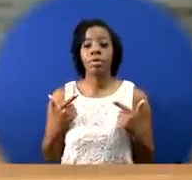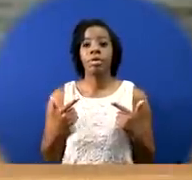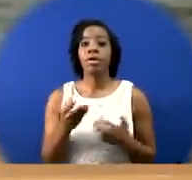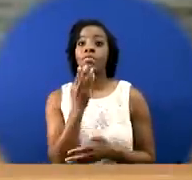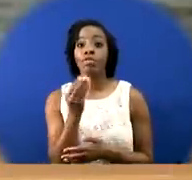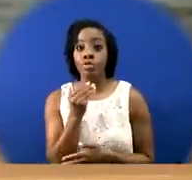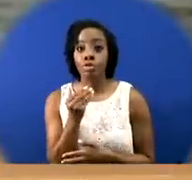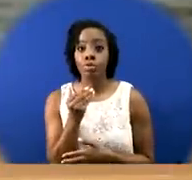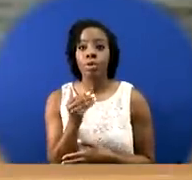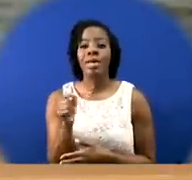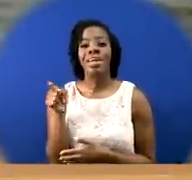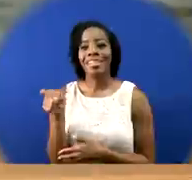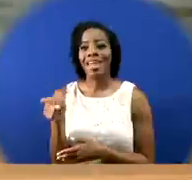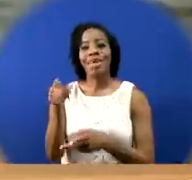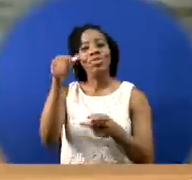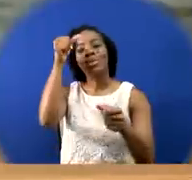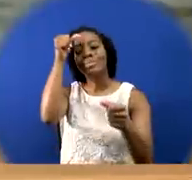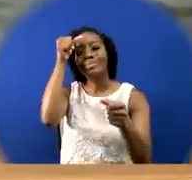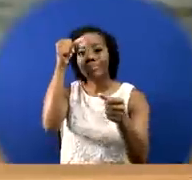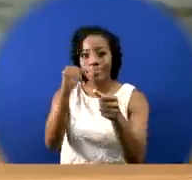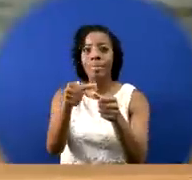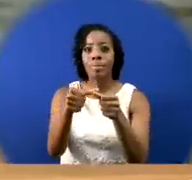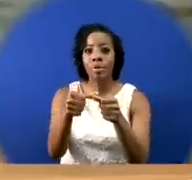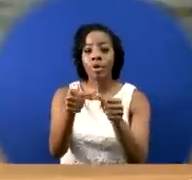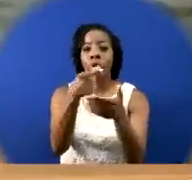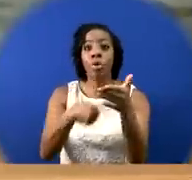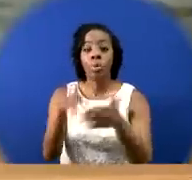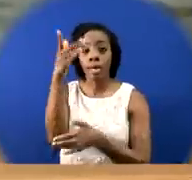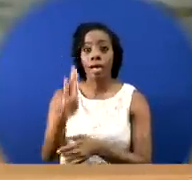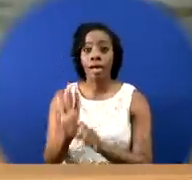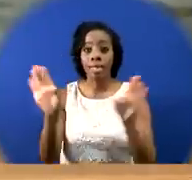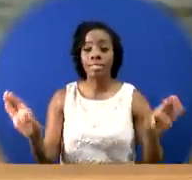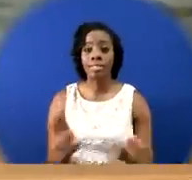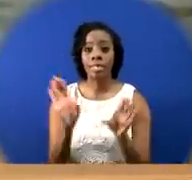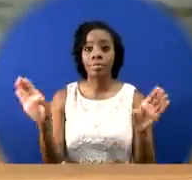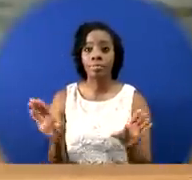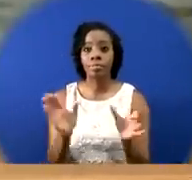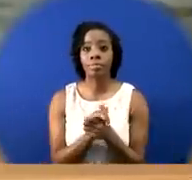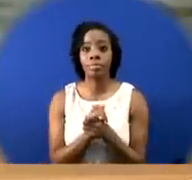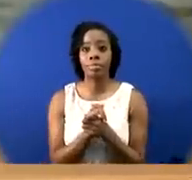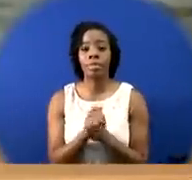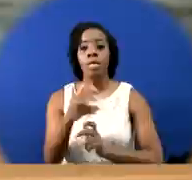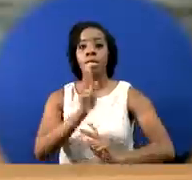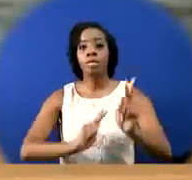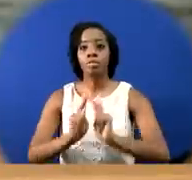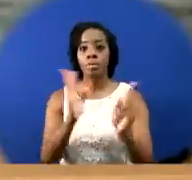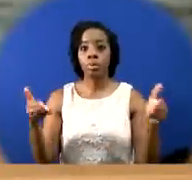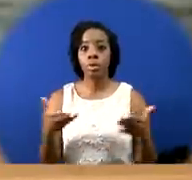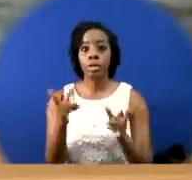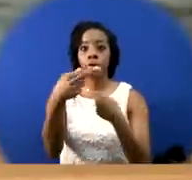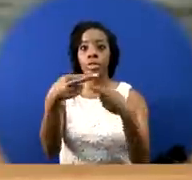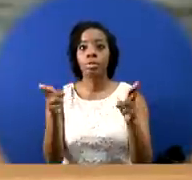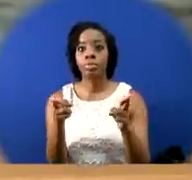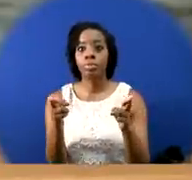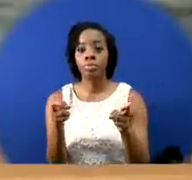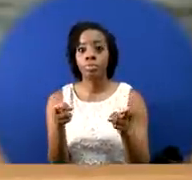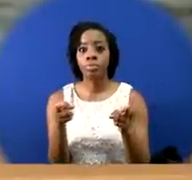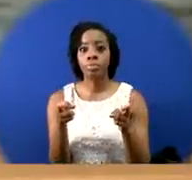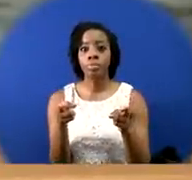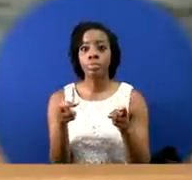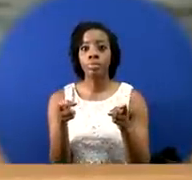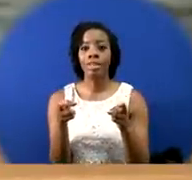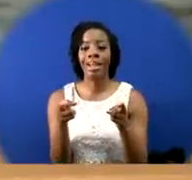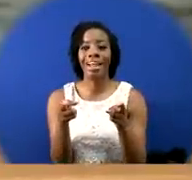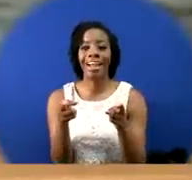that they remembered what God had done. There's some people in the room today who have some fond remembrances of the